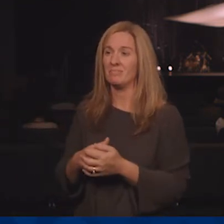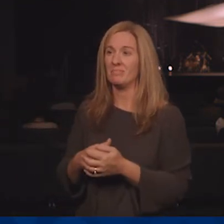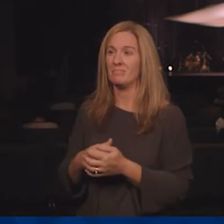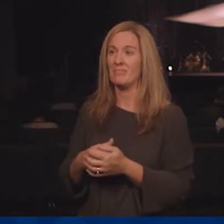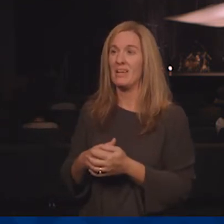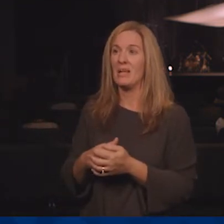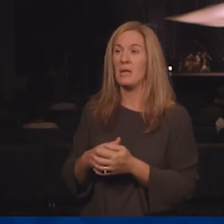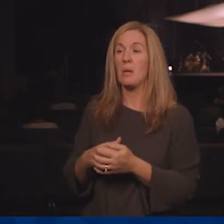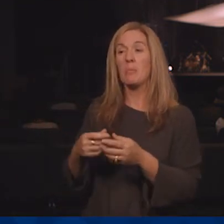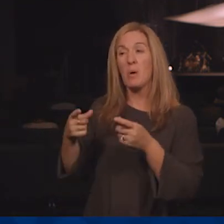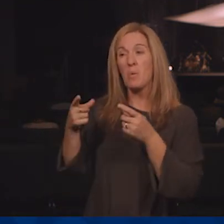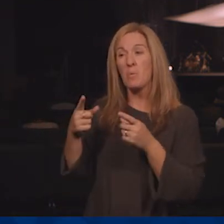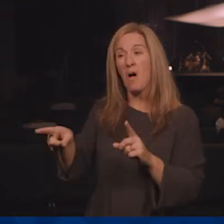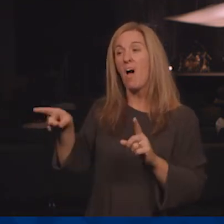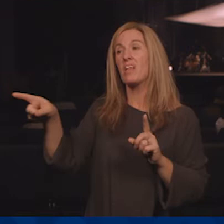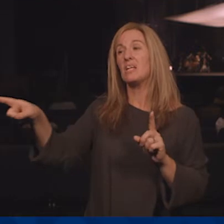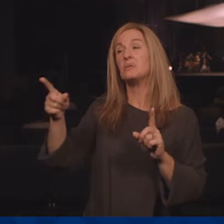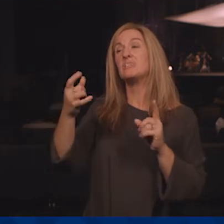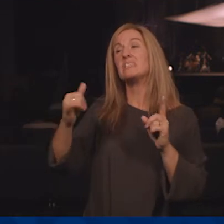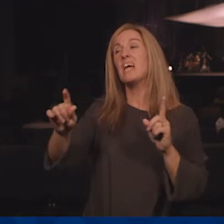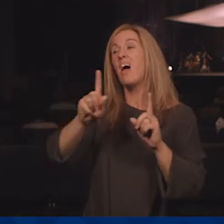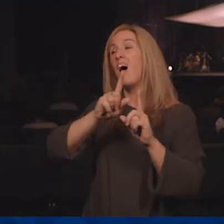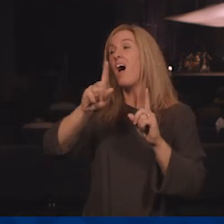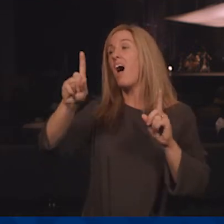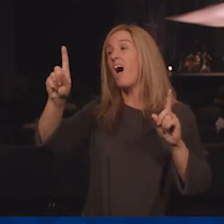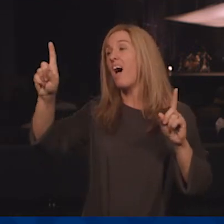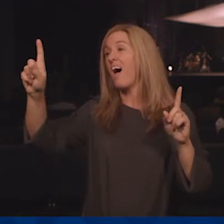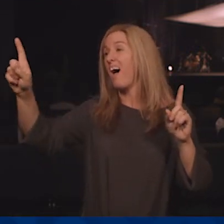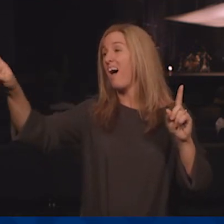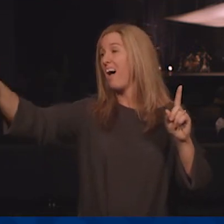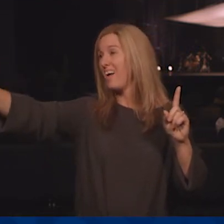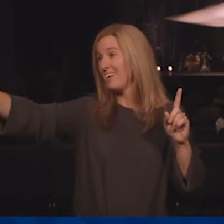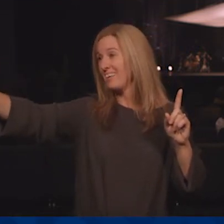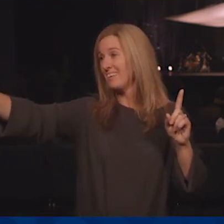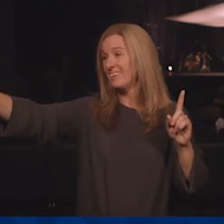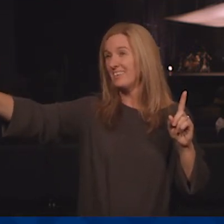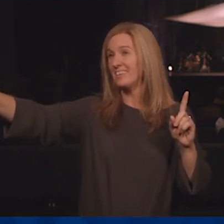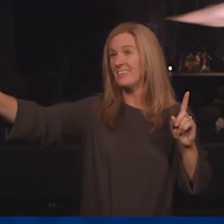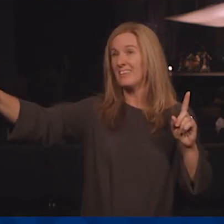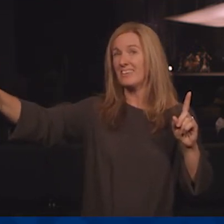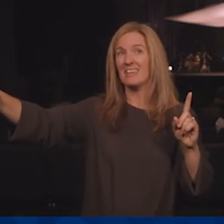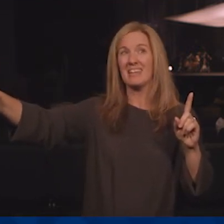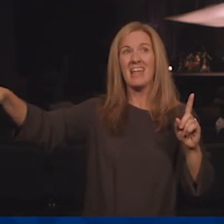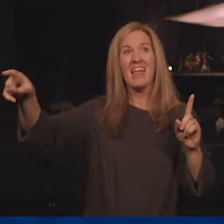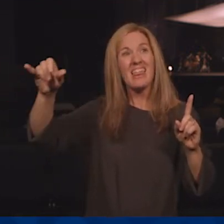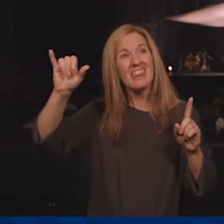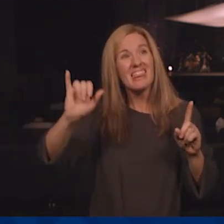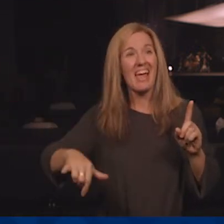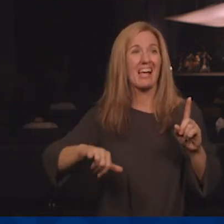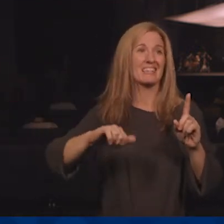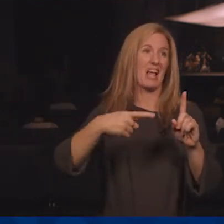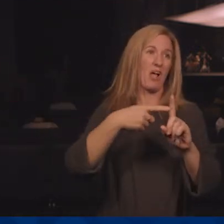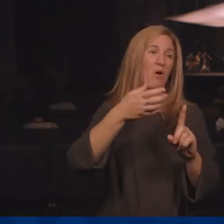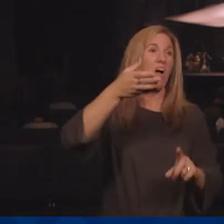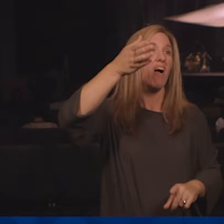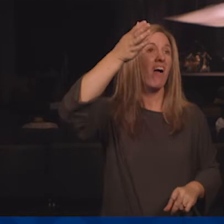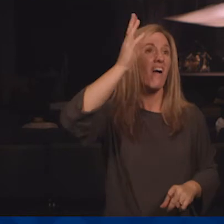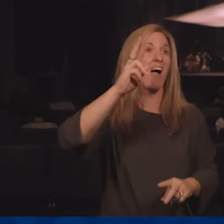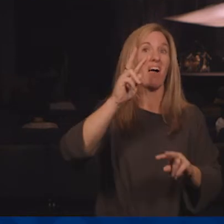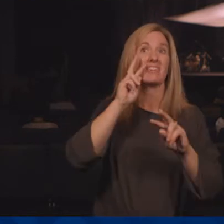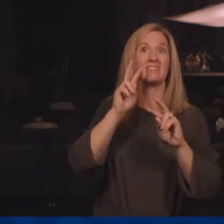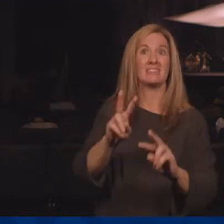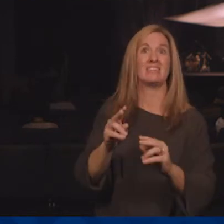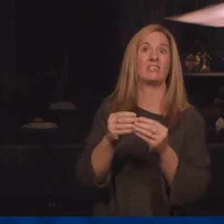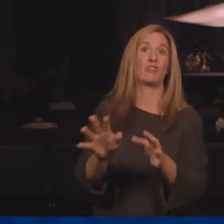And while he was still a long way off, that is how God